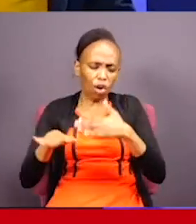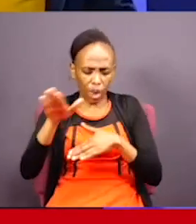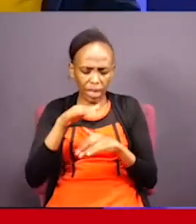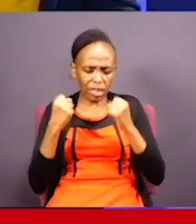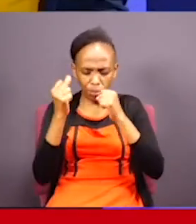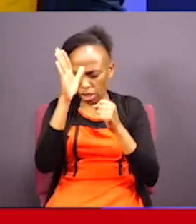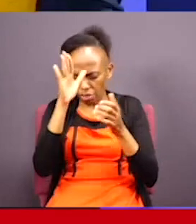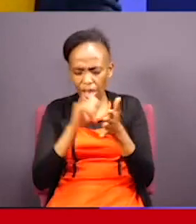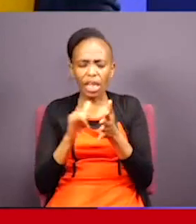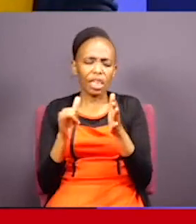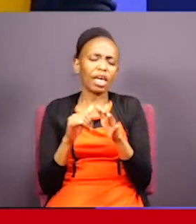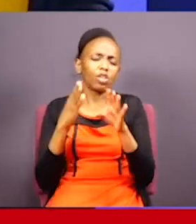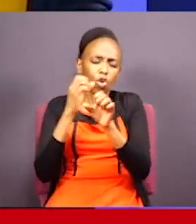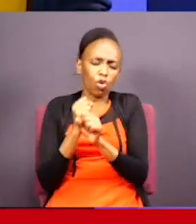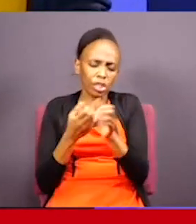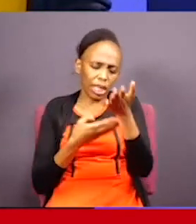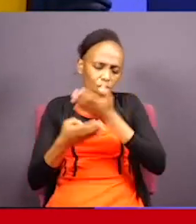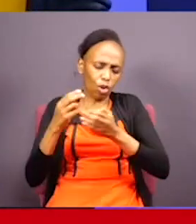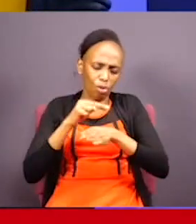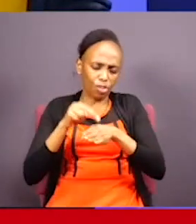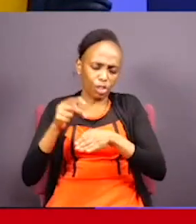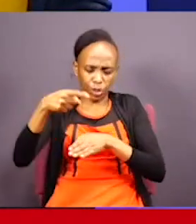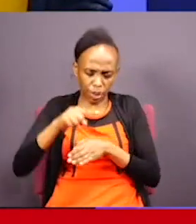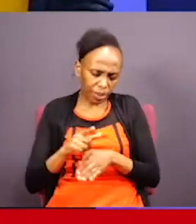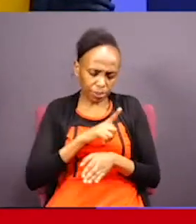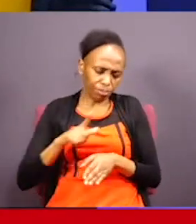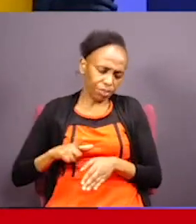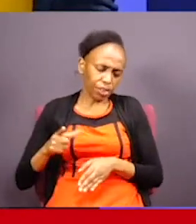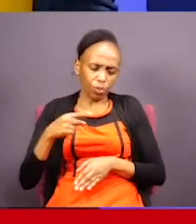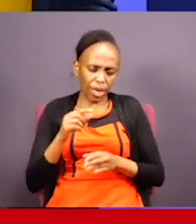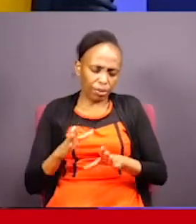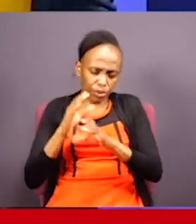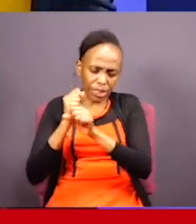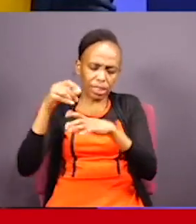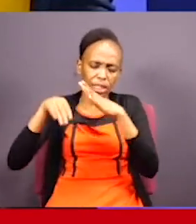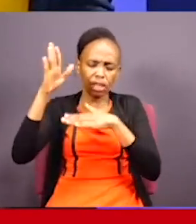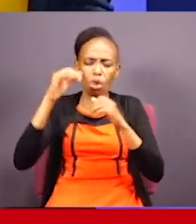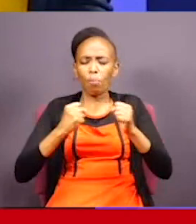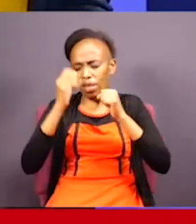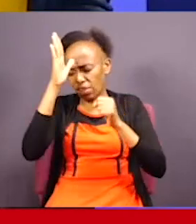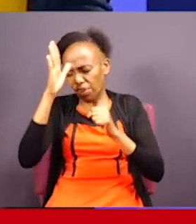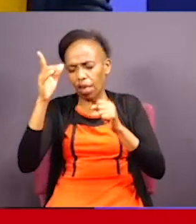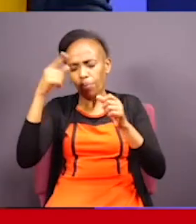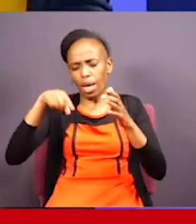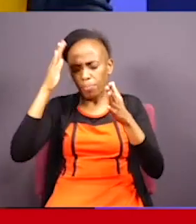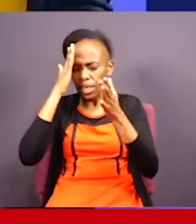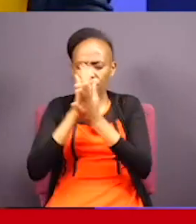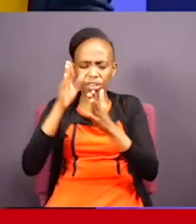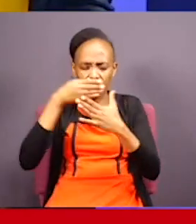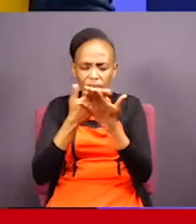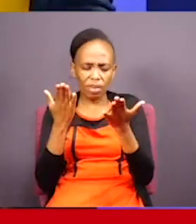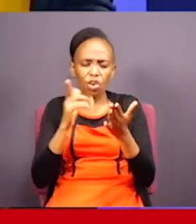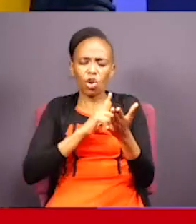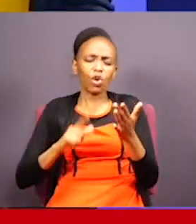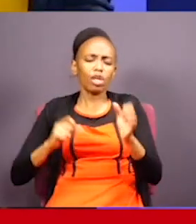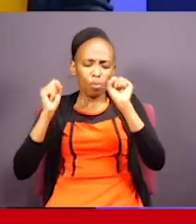that holds the economy of our nation. Lord, we are putting our trust in you. Mighty Father, we are believing in you. Lord, may you come